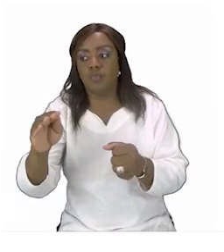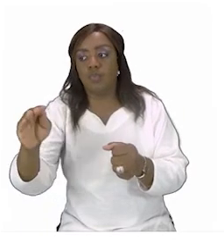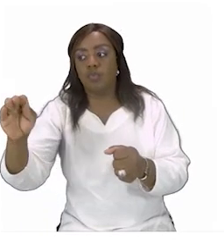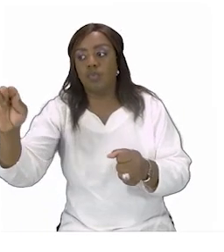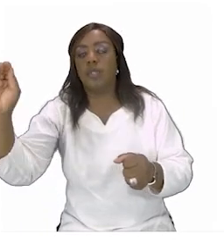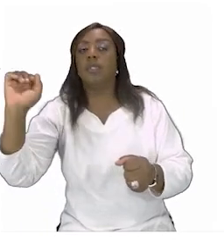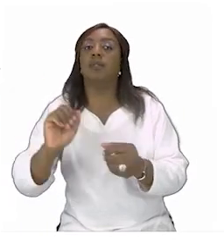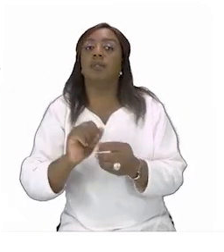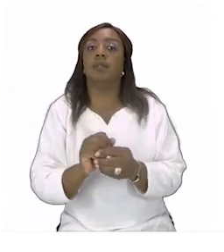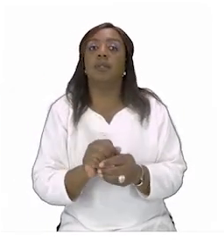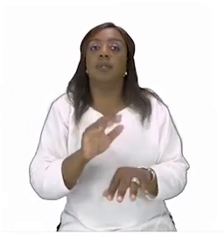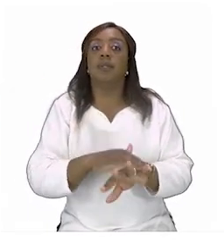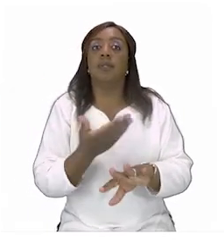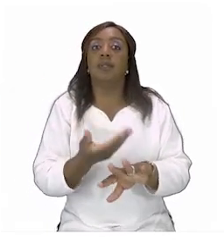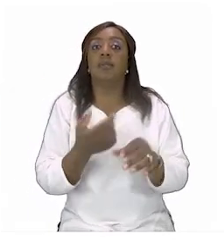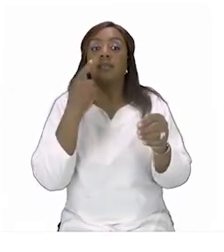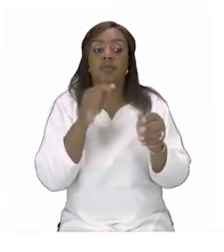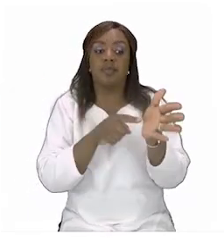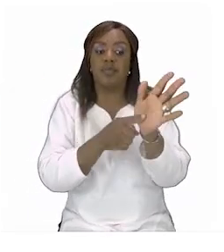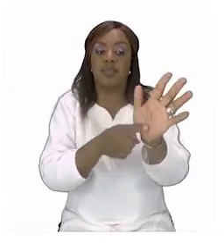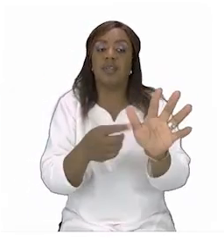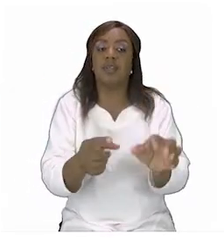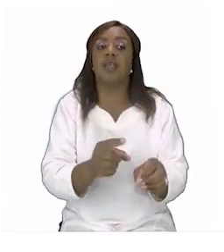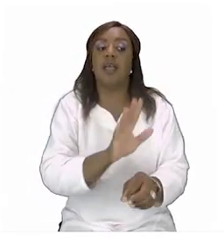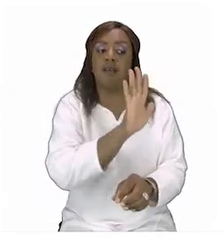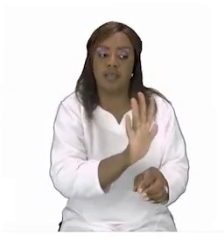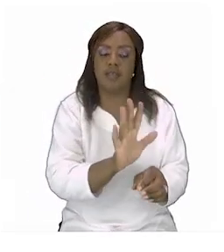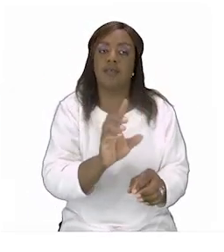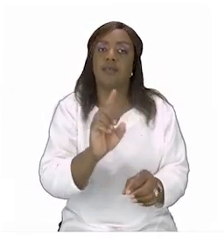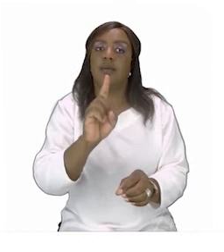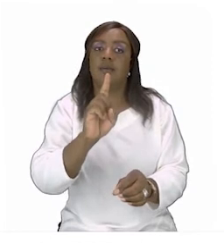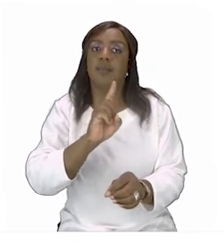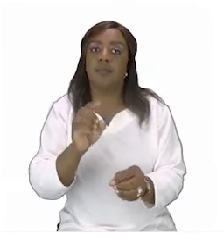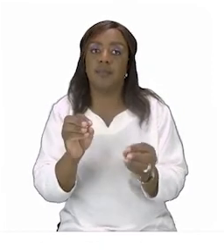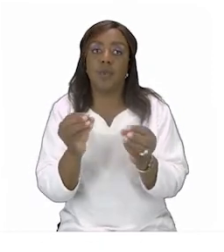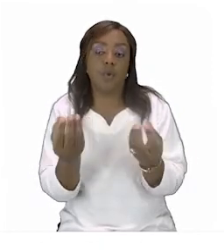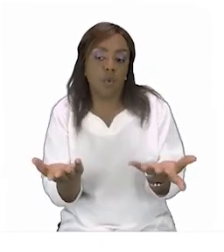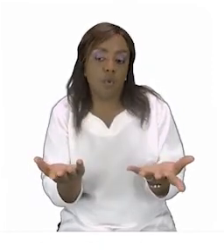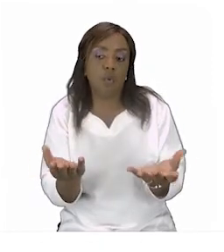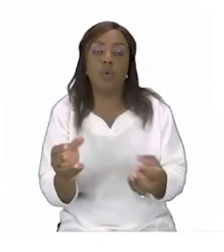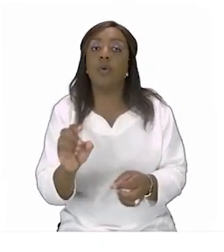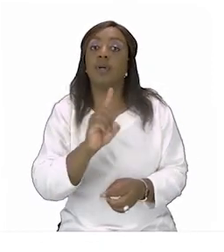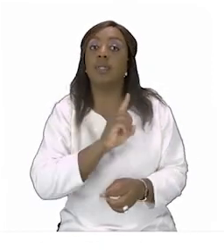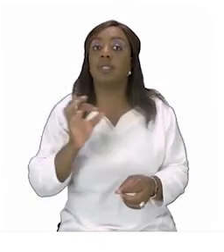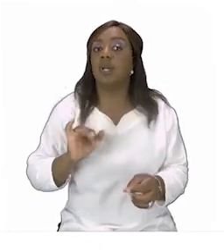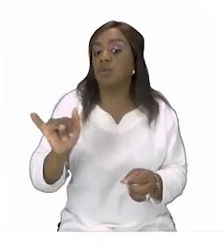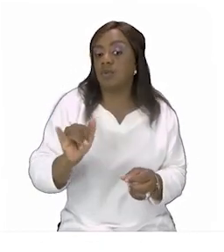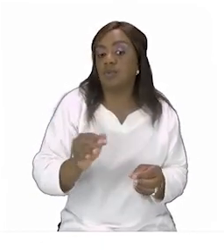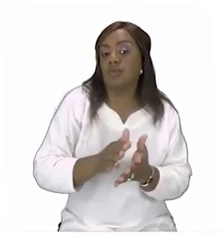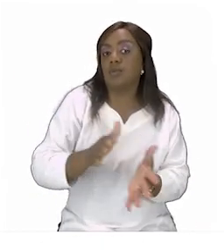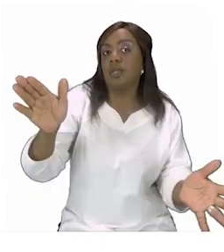example they gave you, they've already circled the bigger number. They asked, which one is bigger or what